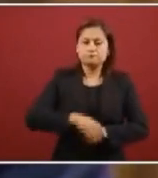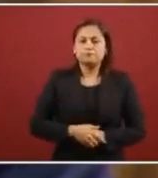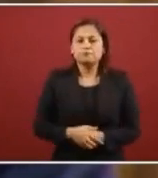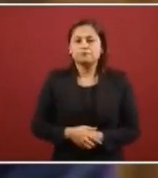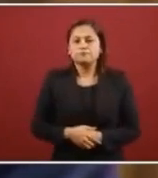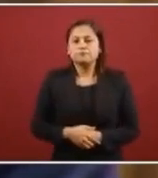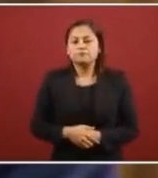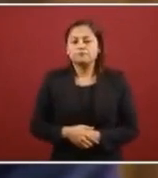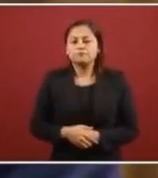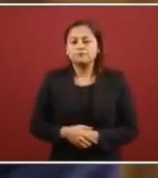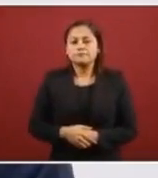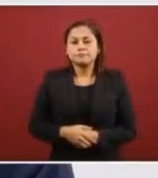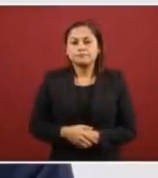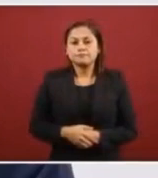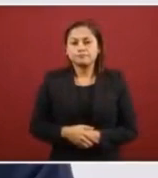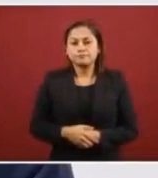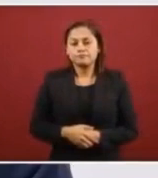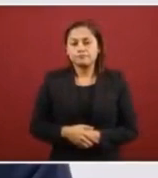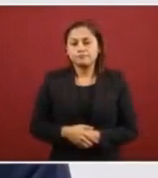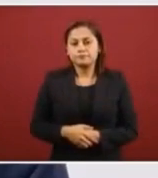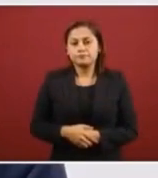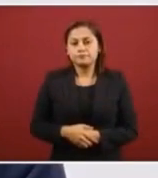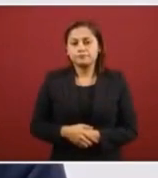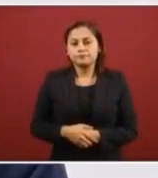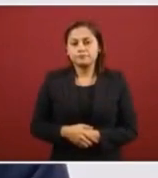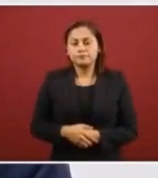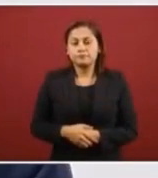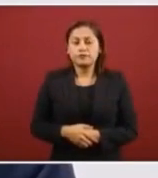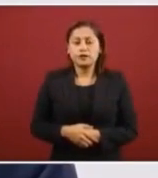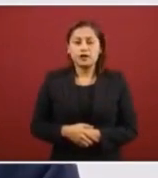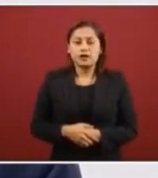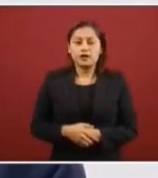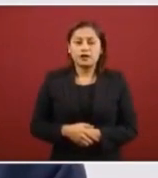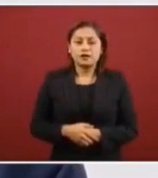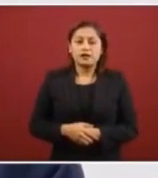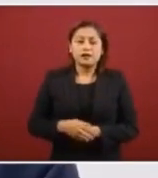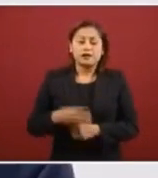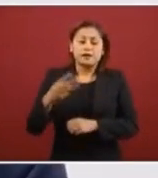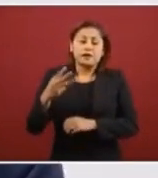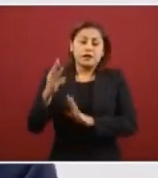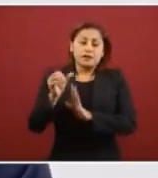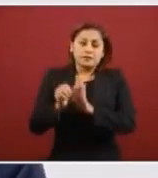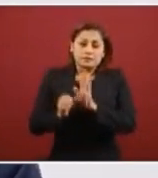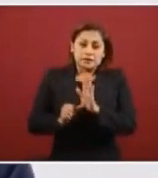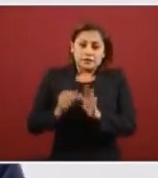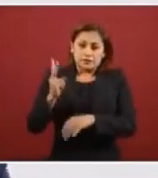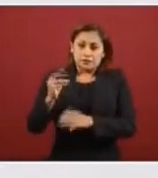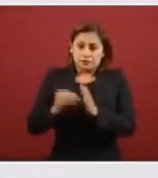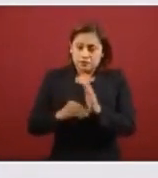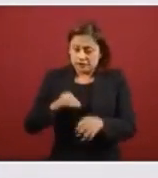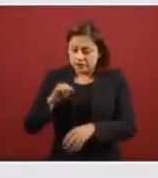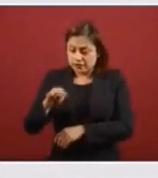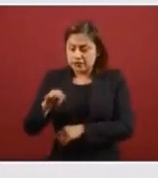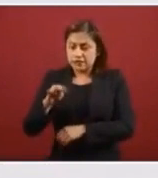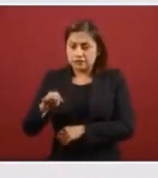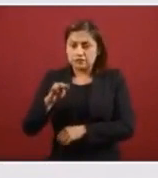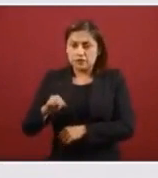and in the second trimester of the year the country obtained